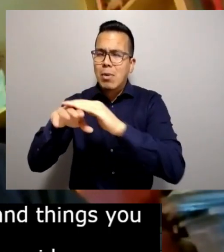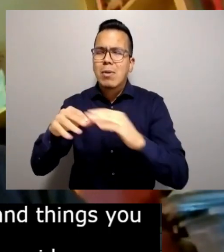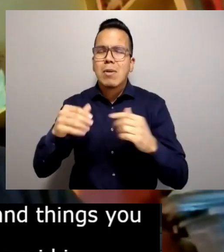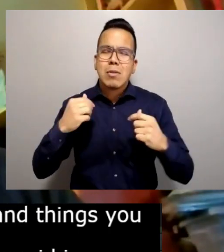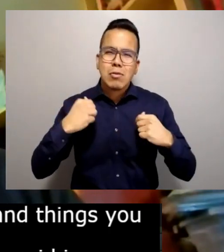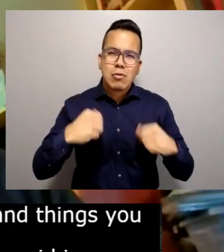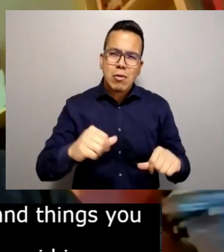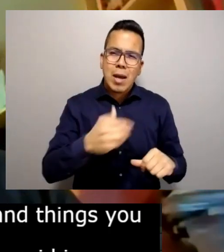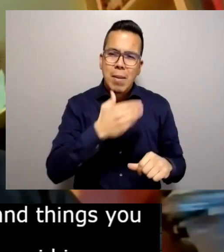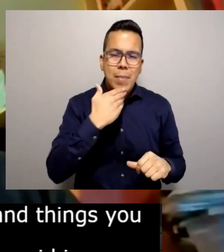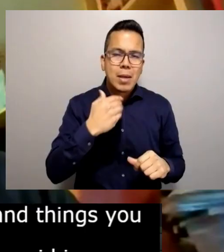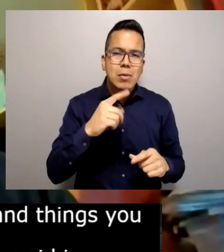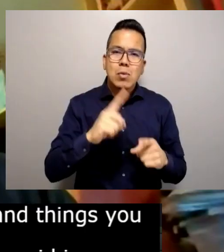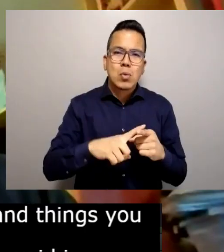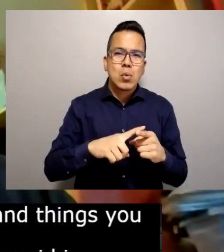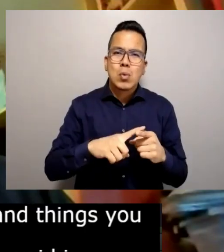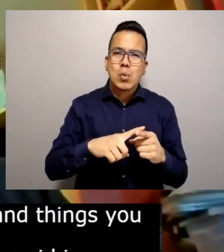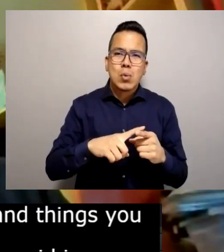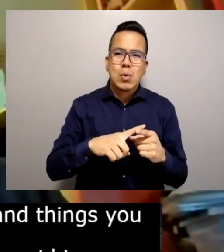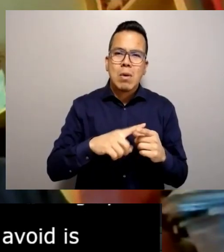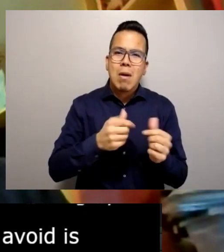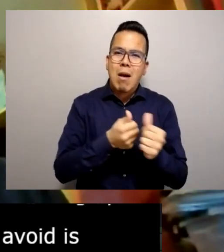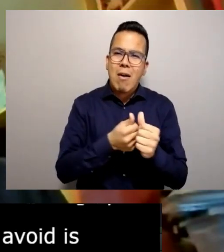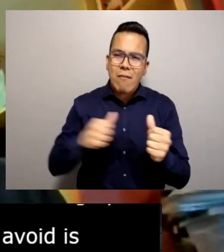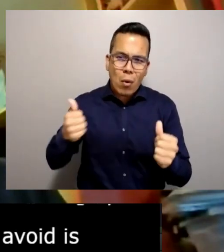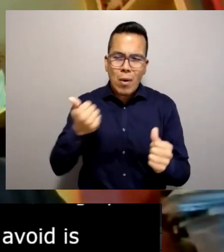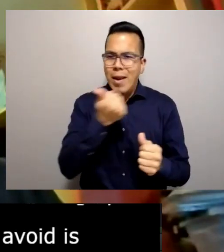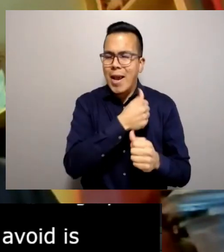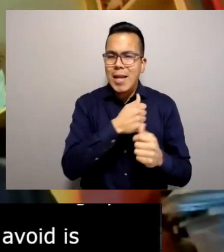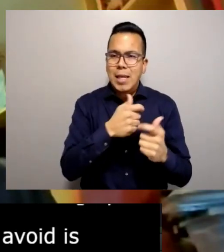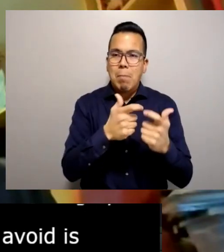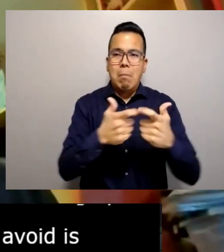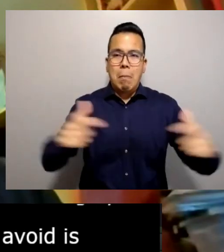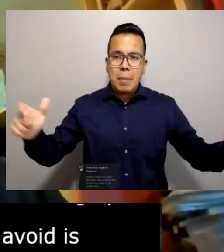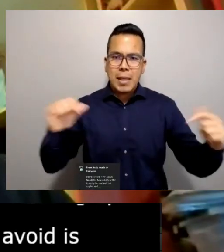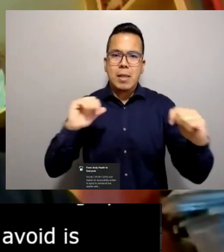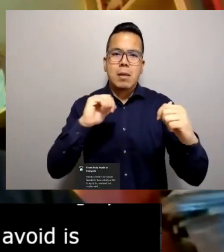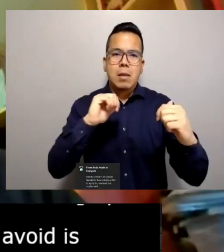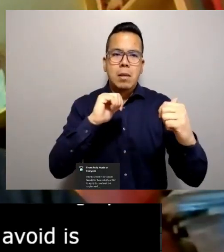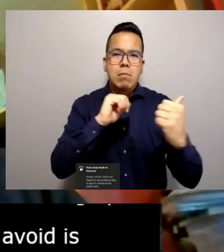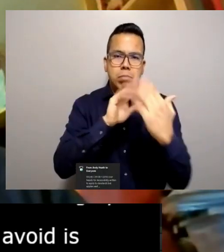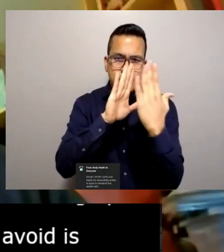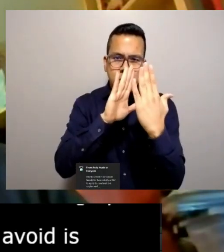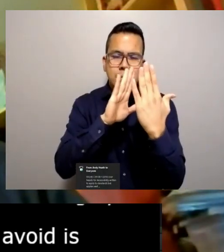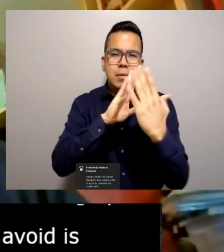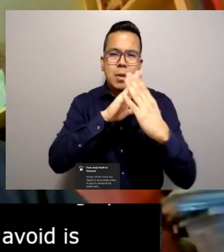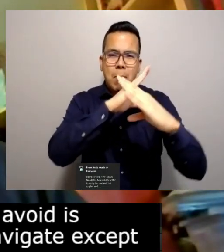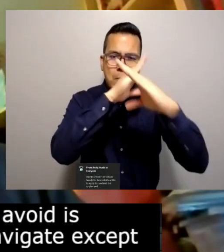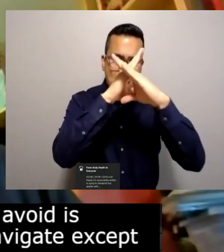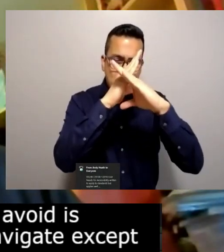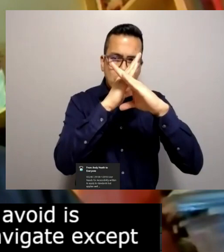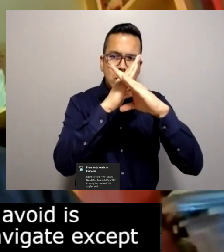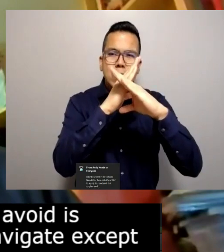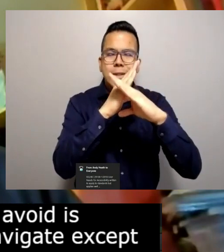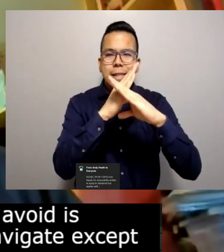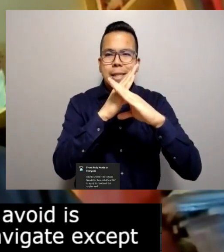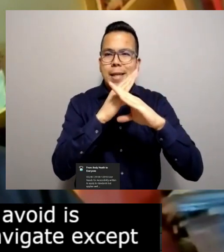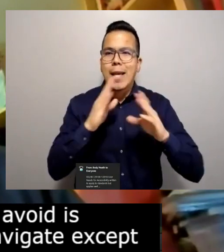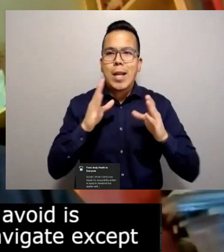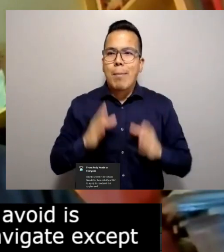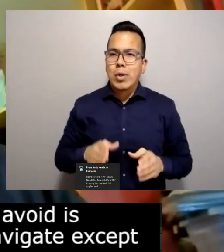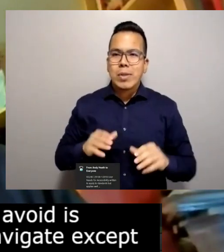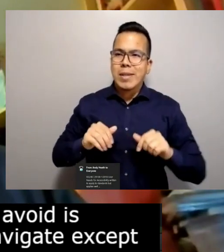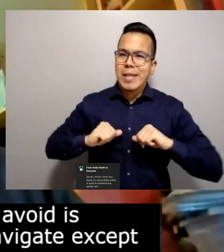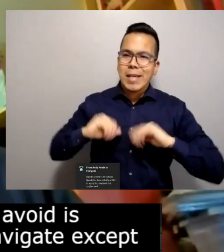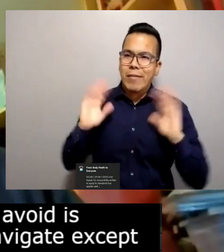and leaving them unable to navigate, except by backing out and probably going somewhere else. Skip, I see your